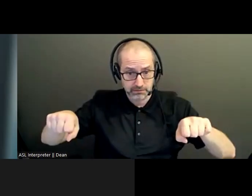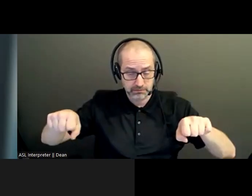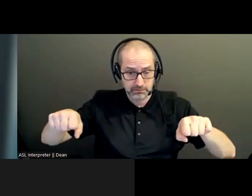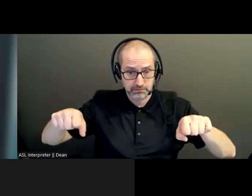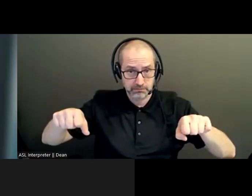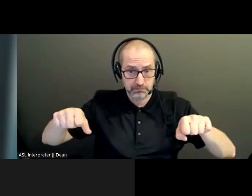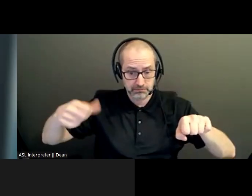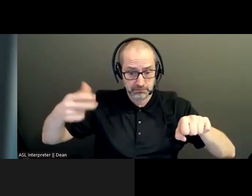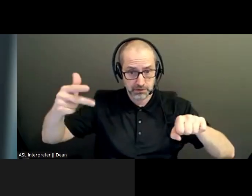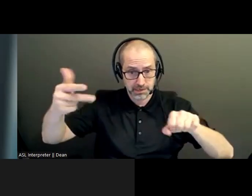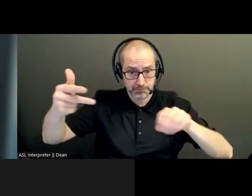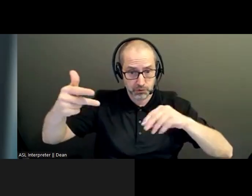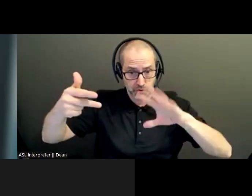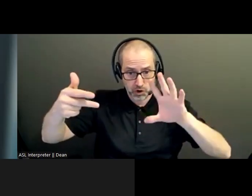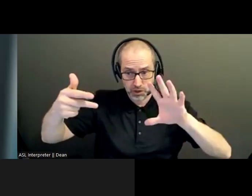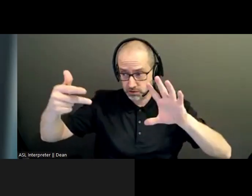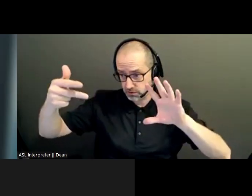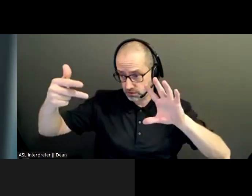too.